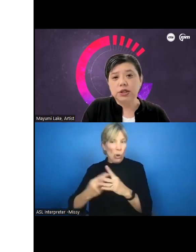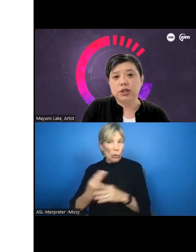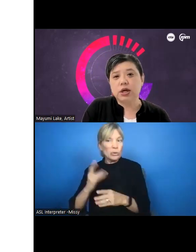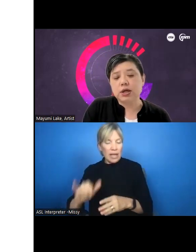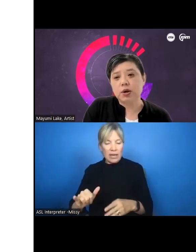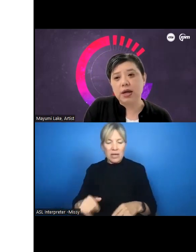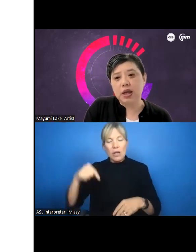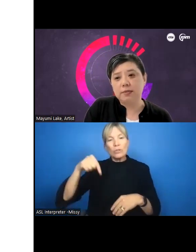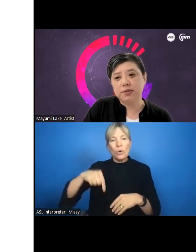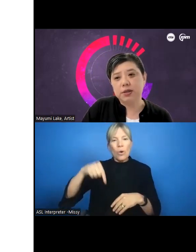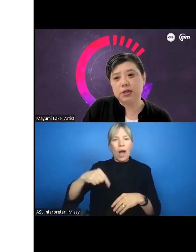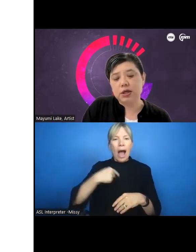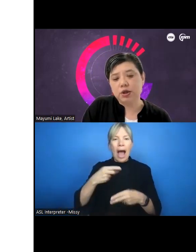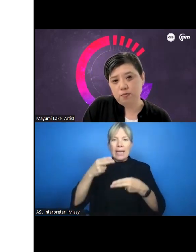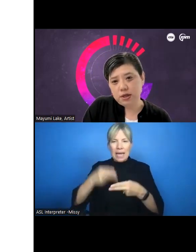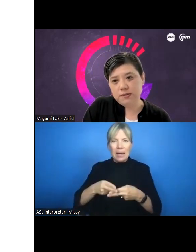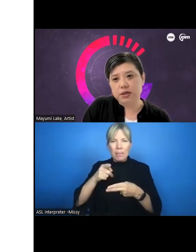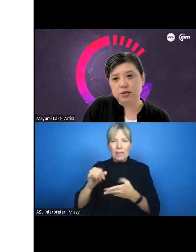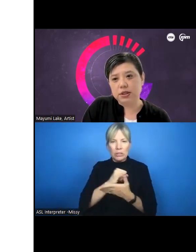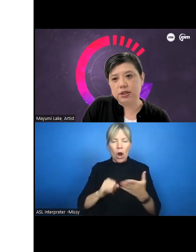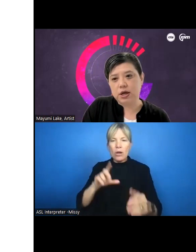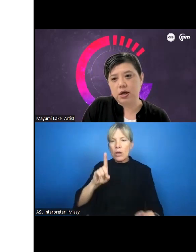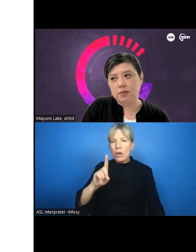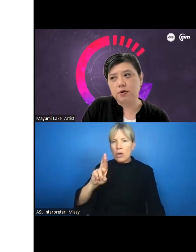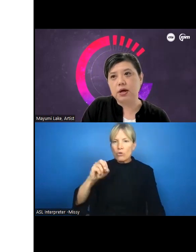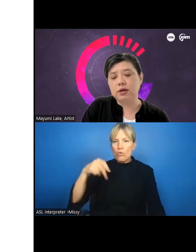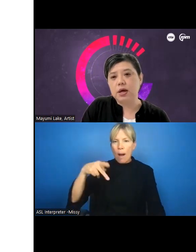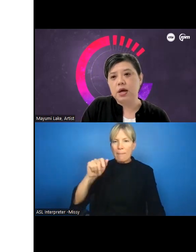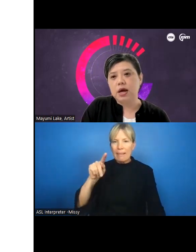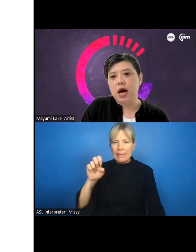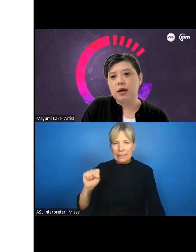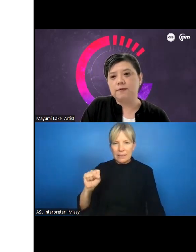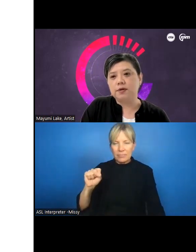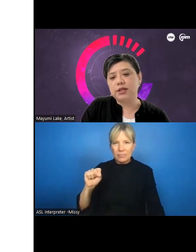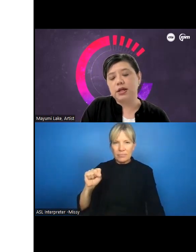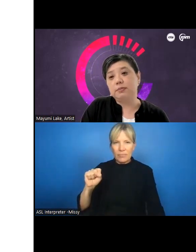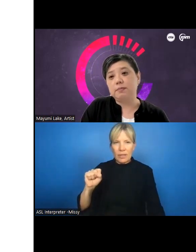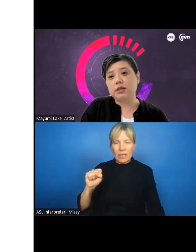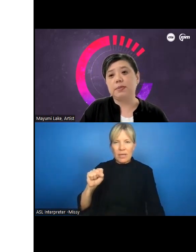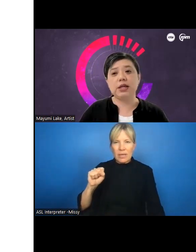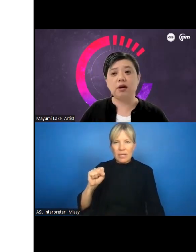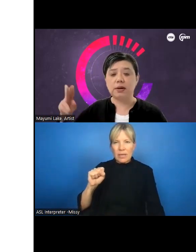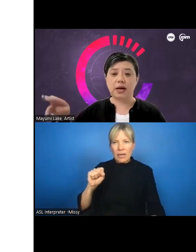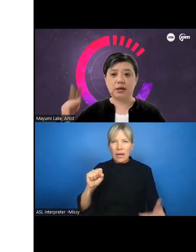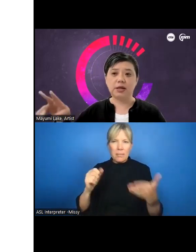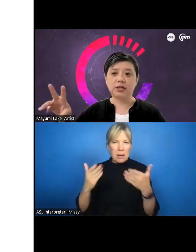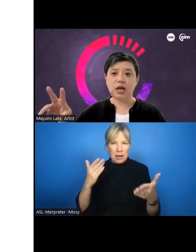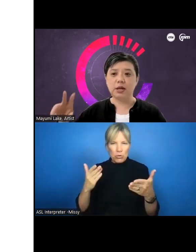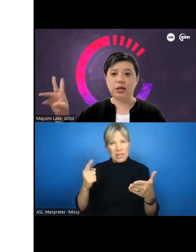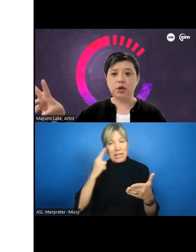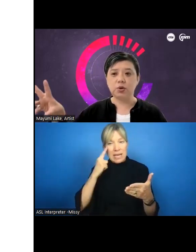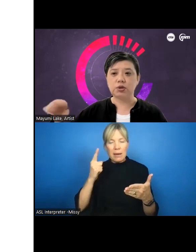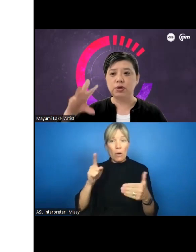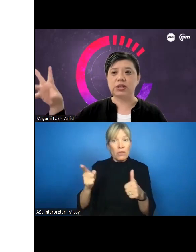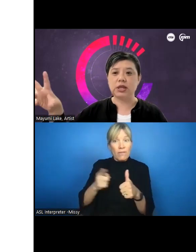So this so I named this piece Droplets because it's if you guys can remember the beginning of the pandemic time